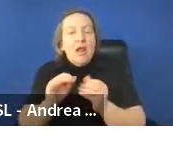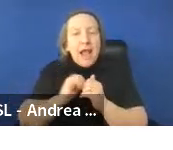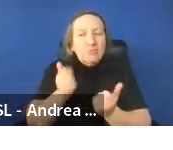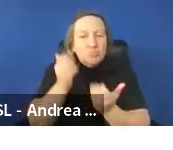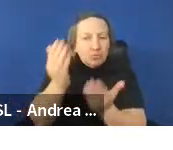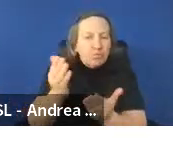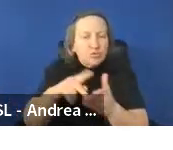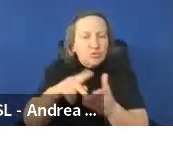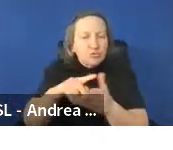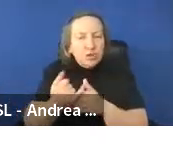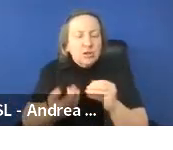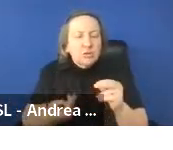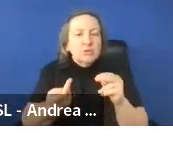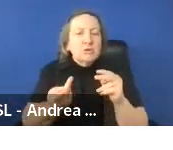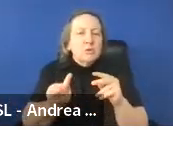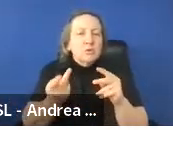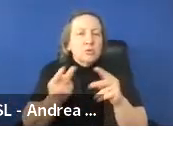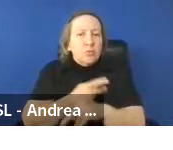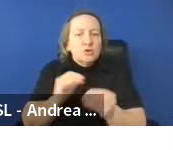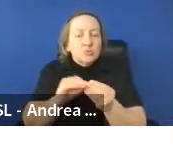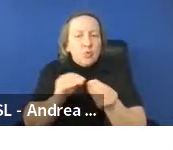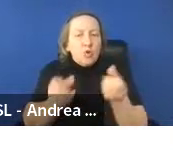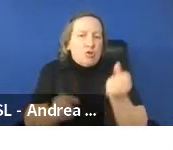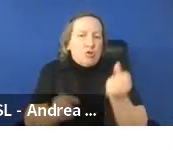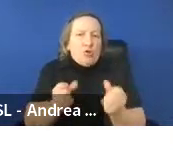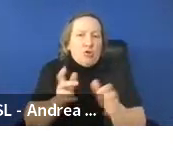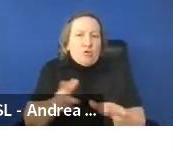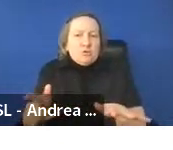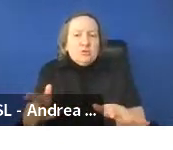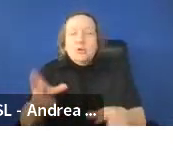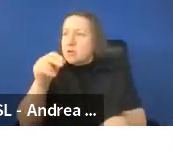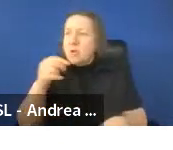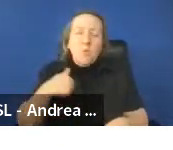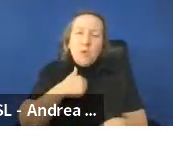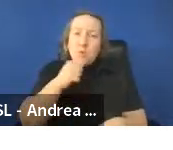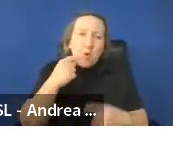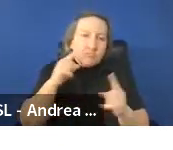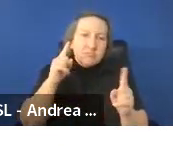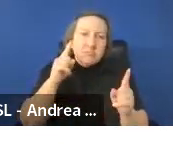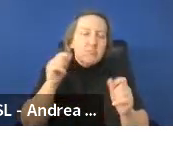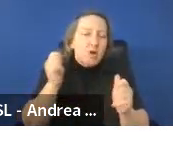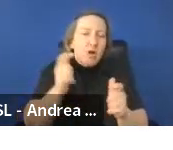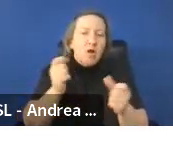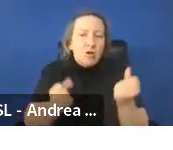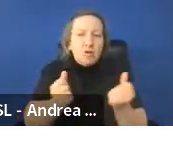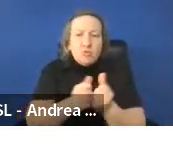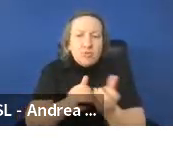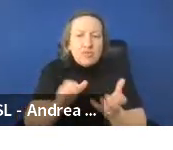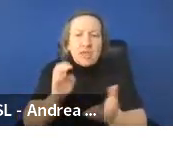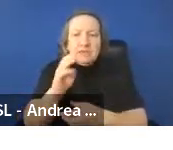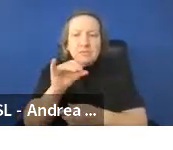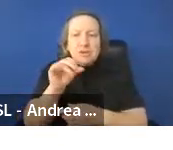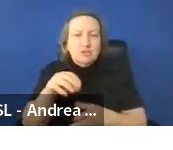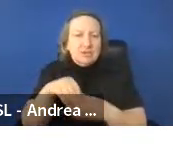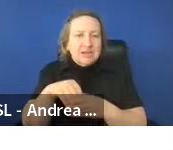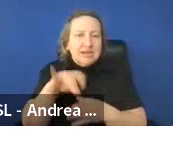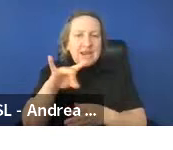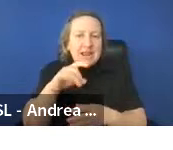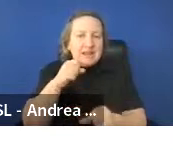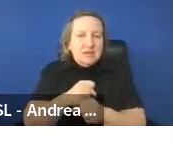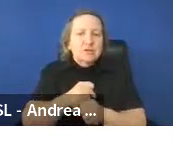that increases capacity for more cars? No, we're not going to make every car emission-free in the next 8 years, so cars